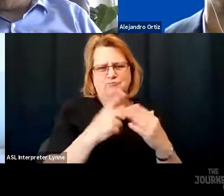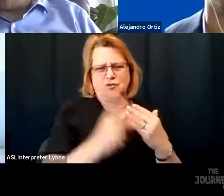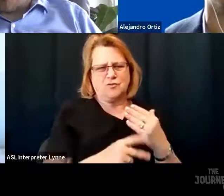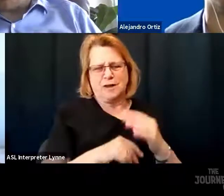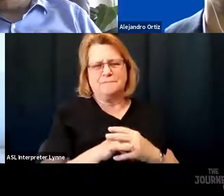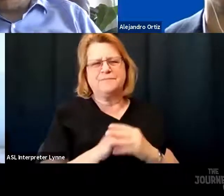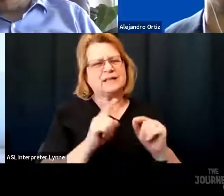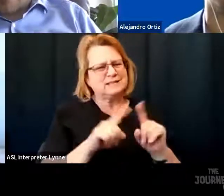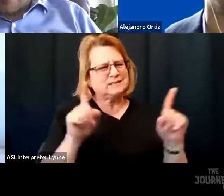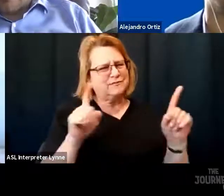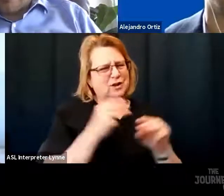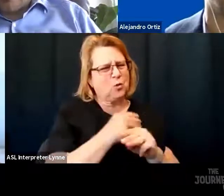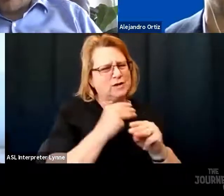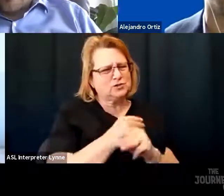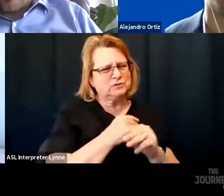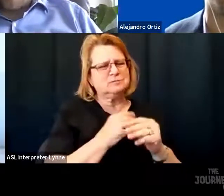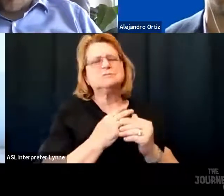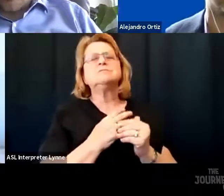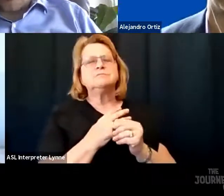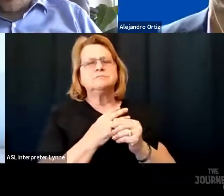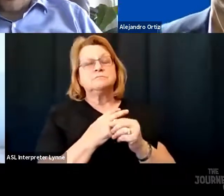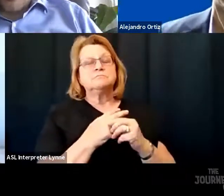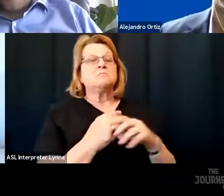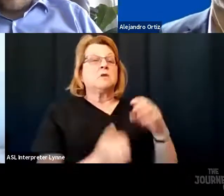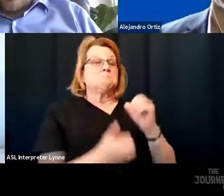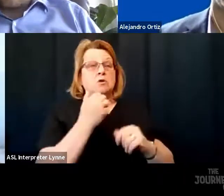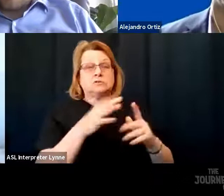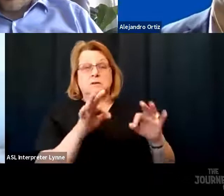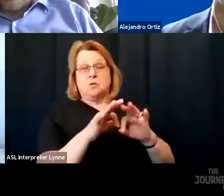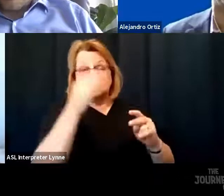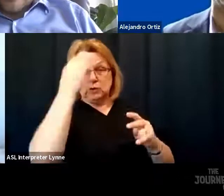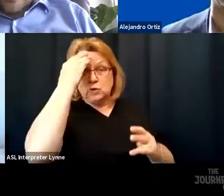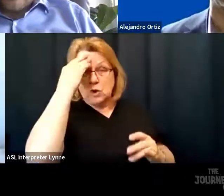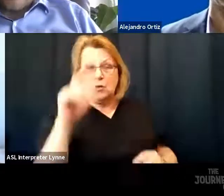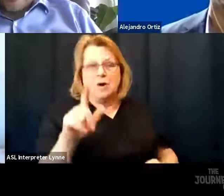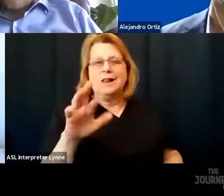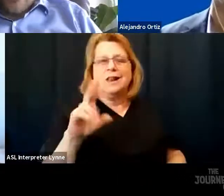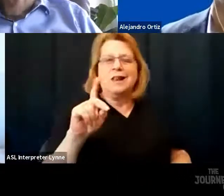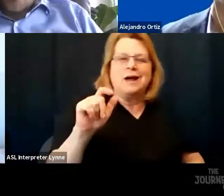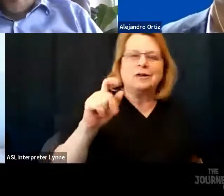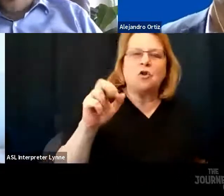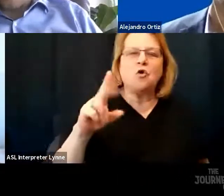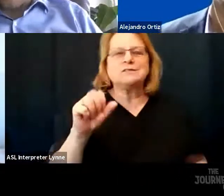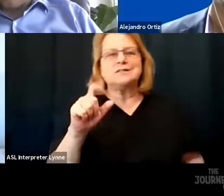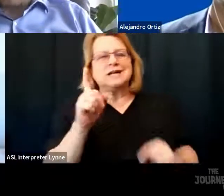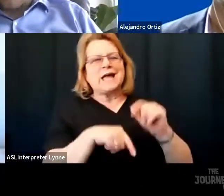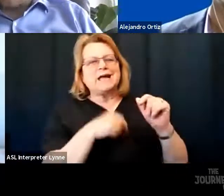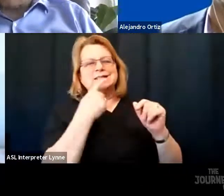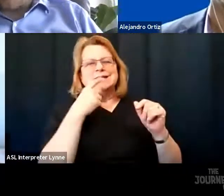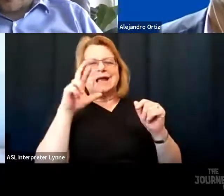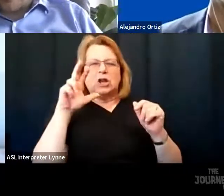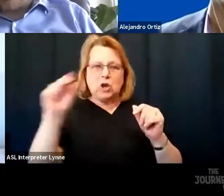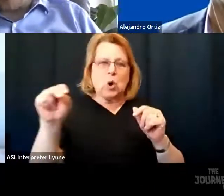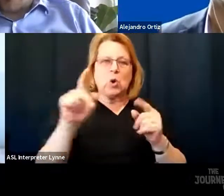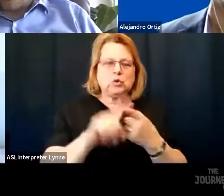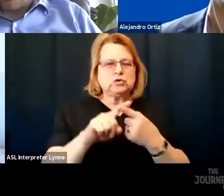so that's a different equation. And yeah, the most important thing to know is that landlords, they can't say no to Section 8 tenants,